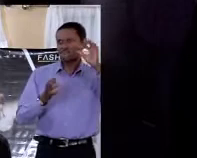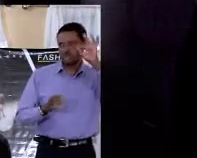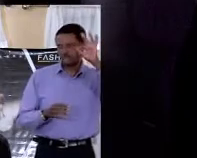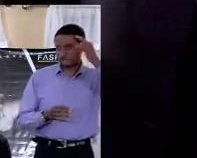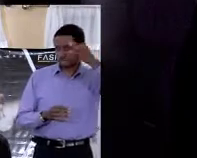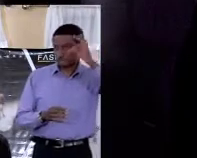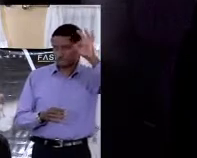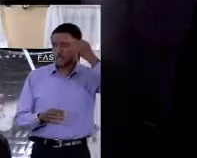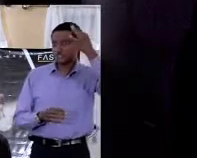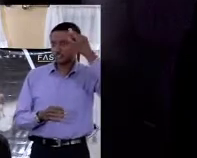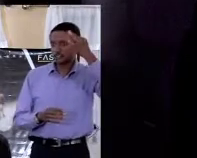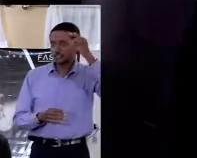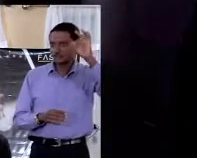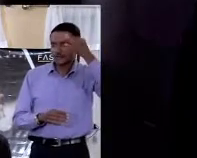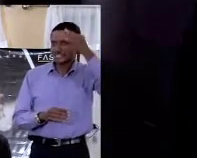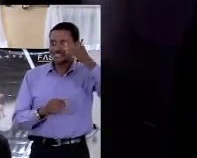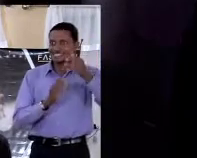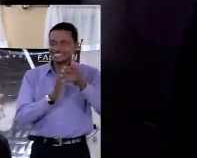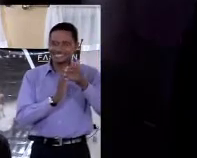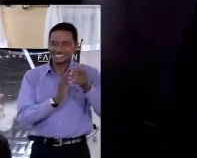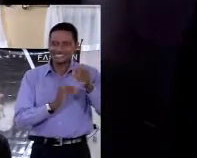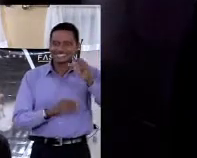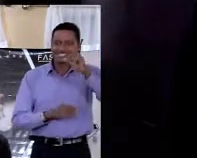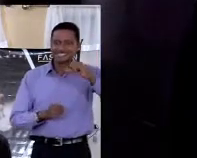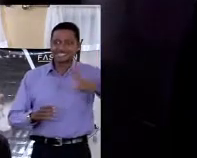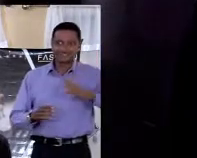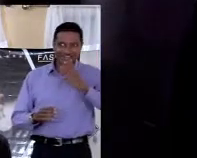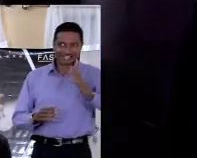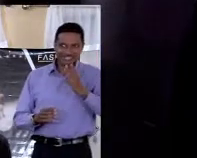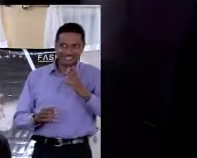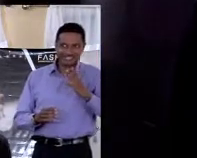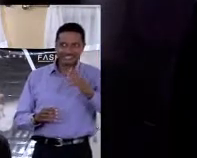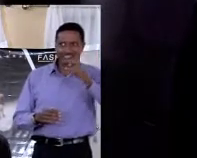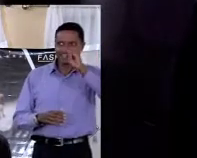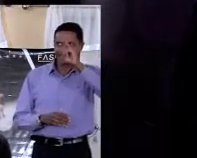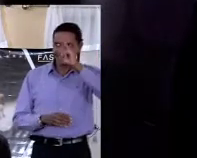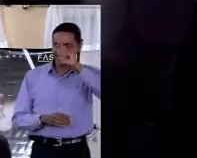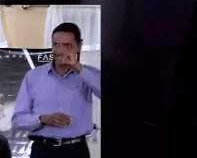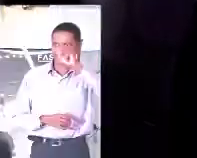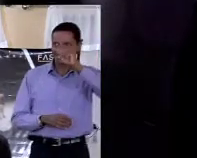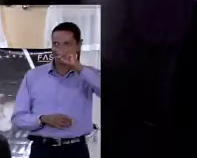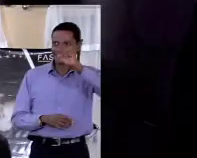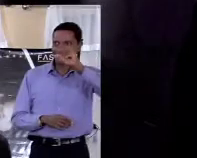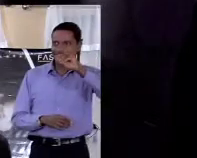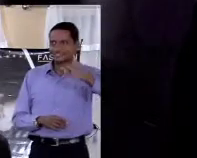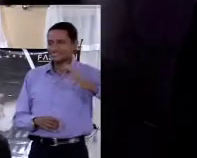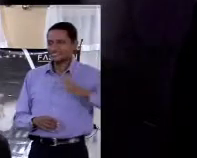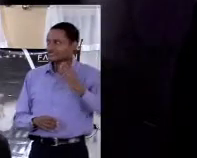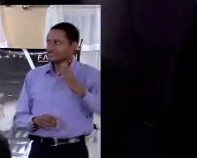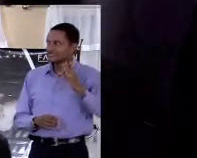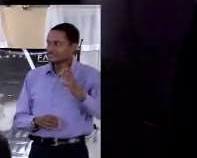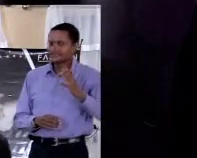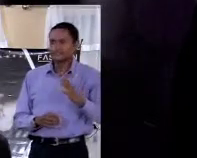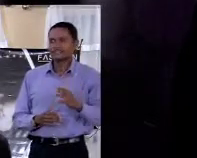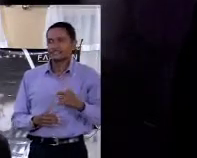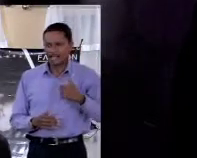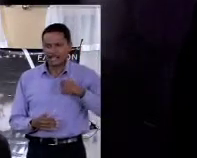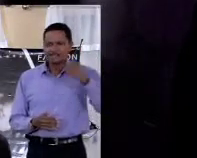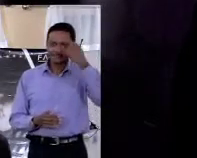German style. But what I think has been lacking is the fortifying of a